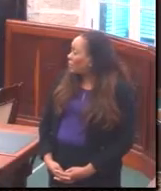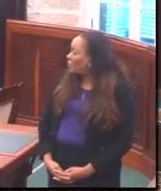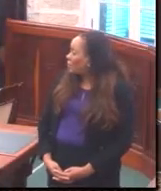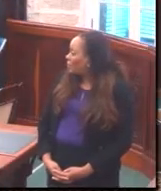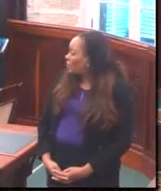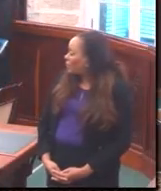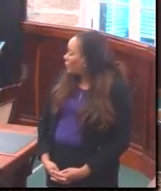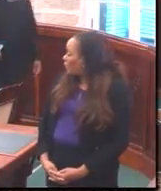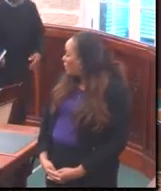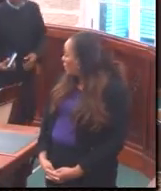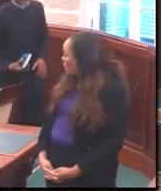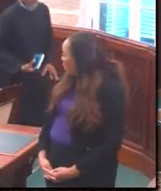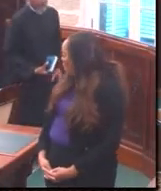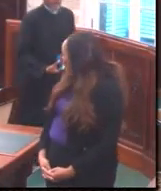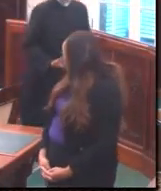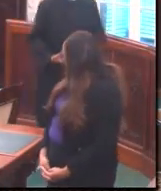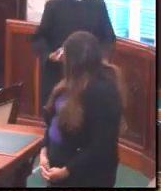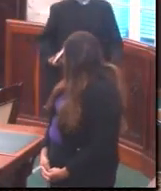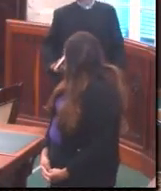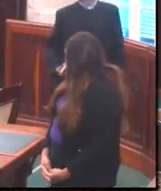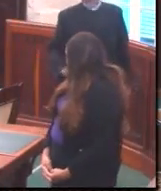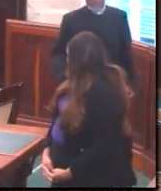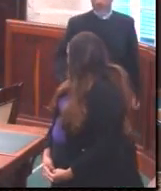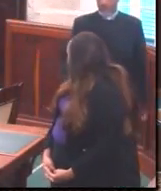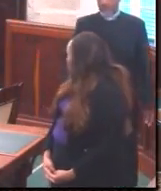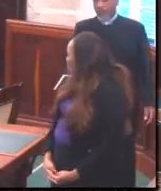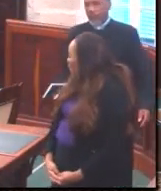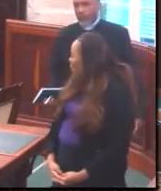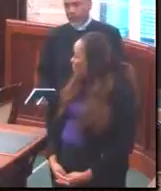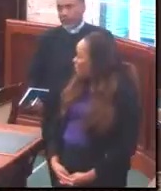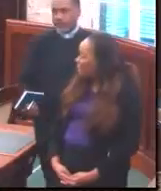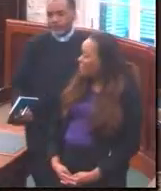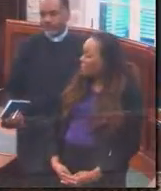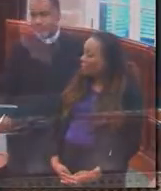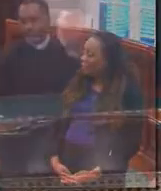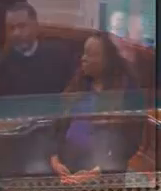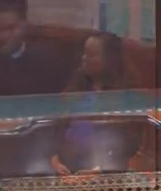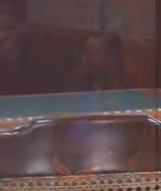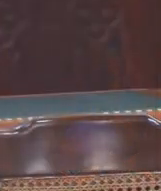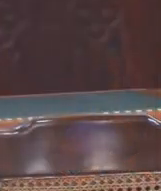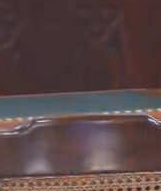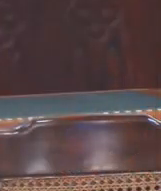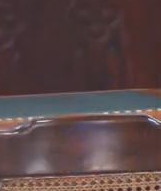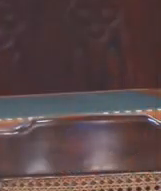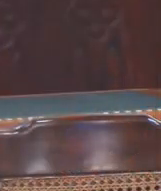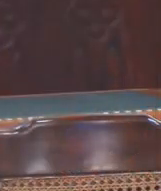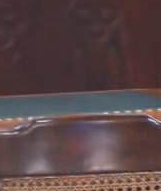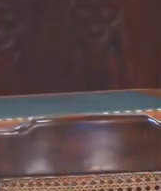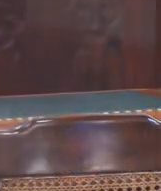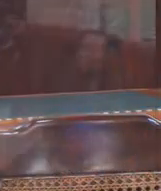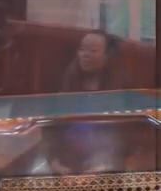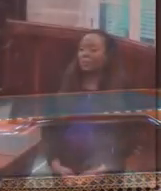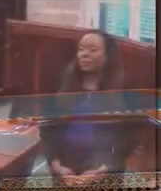John Milton, writing in Paradise Law, said, with ruin upon